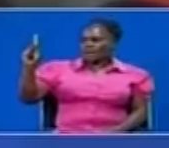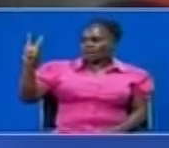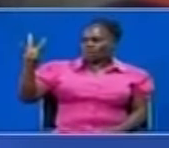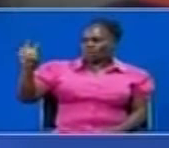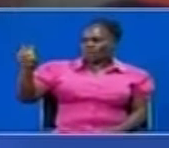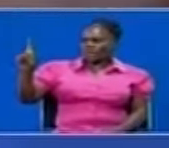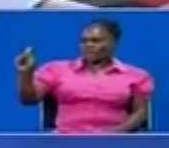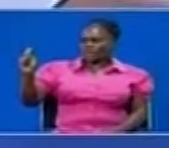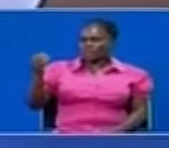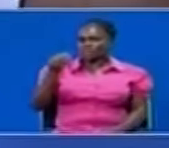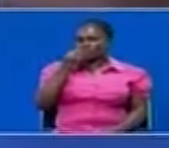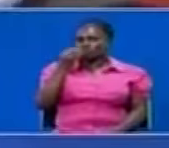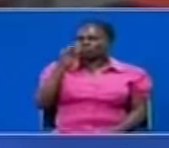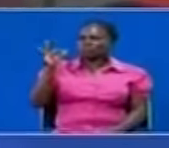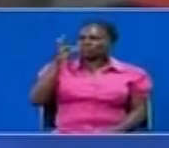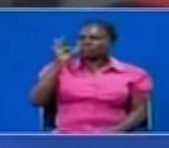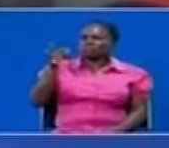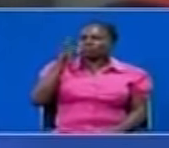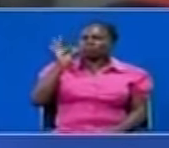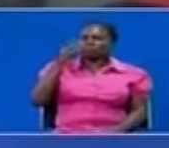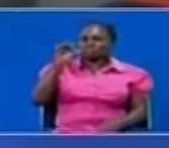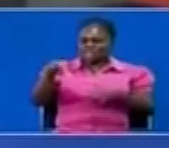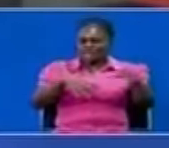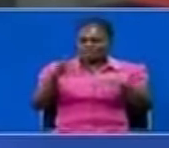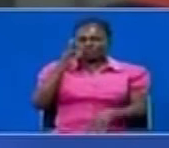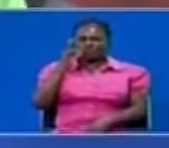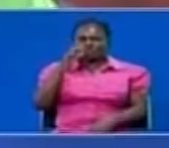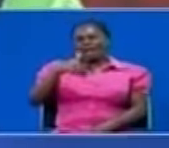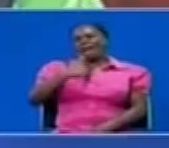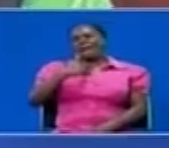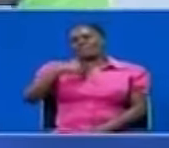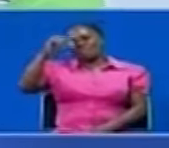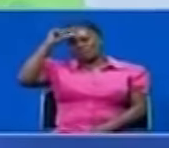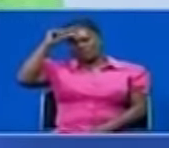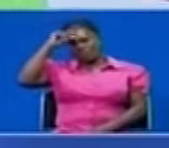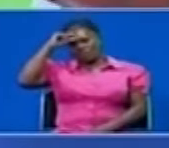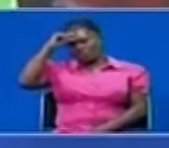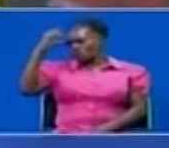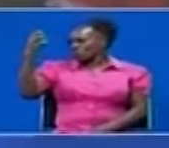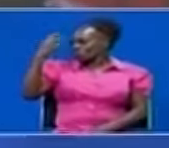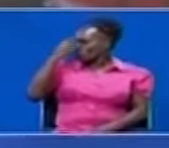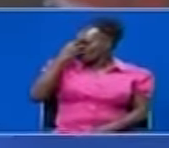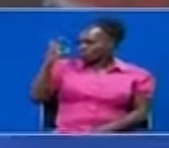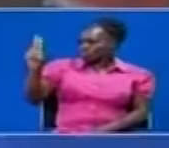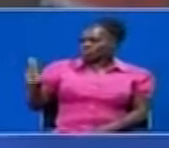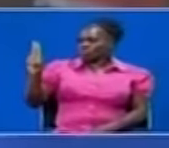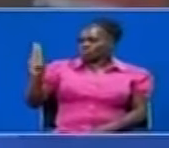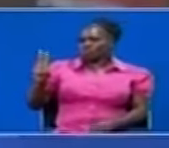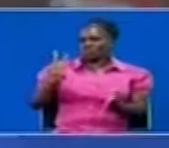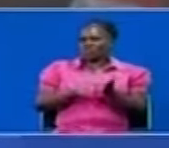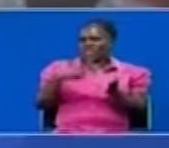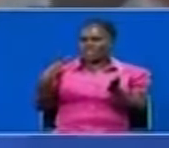wanakula fruits, wild fruits, na tuko na serikali. Uhuru na Ruto, inji imewashinda.